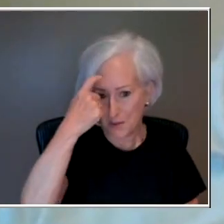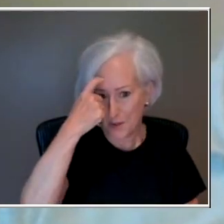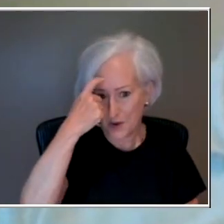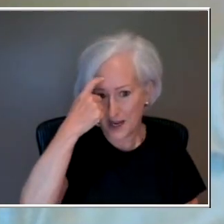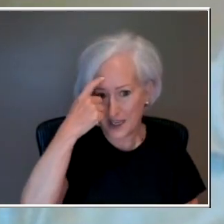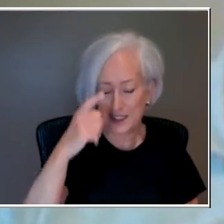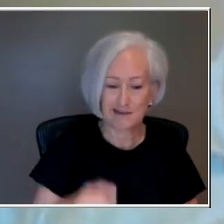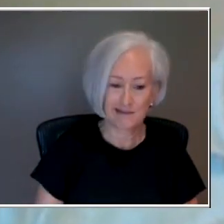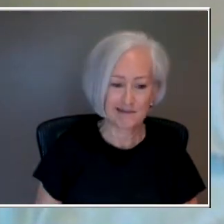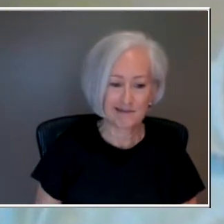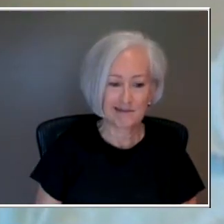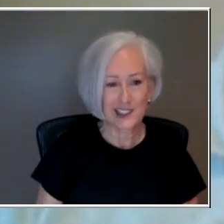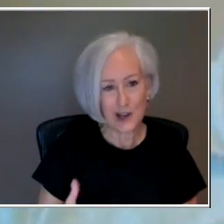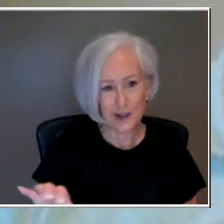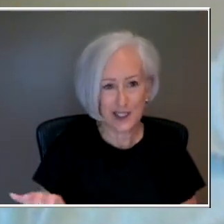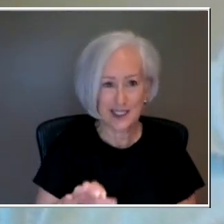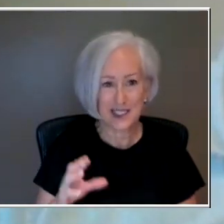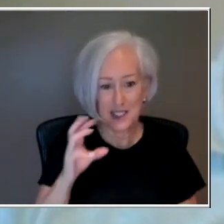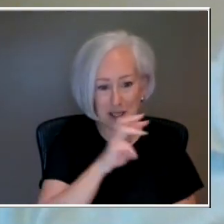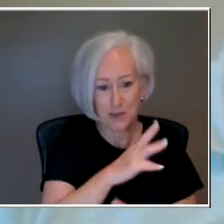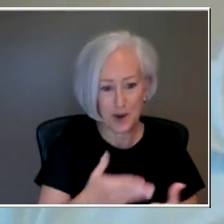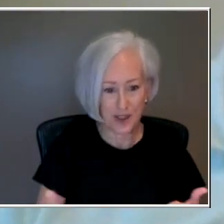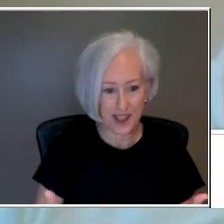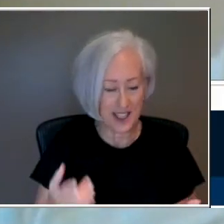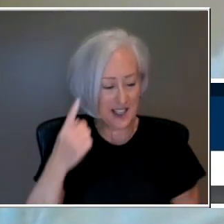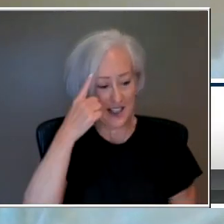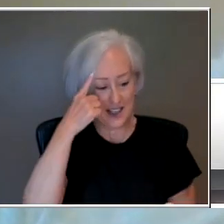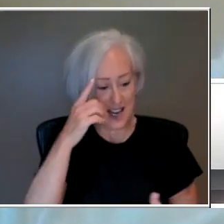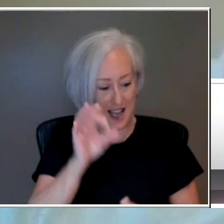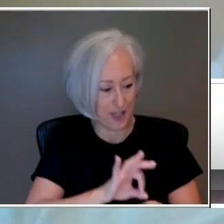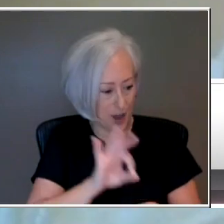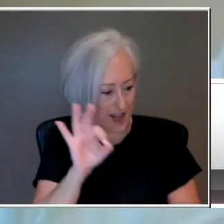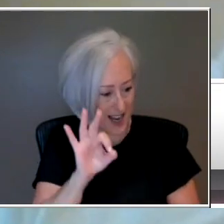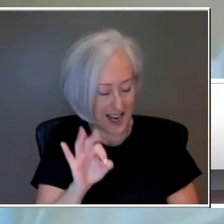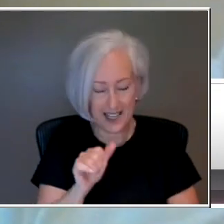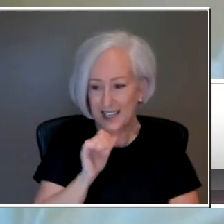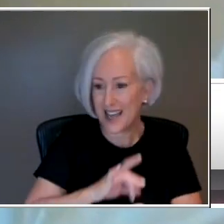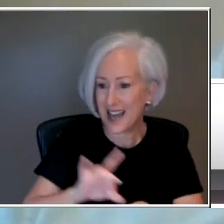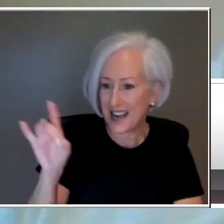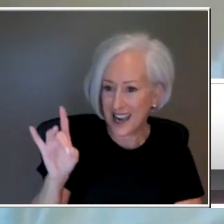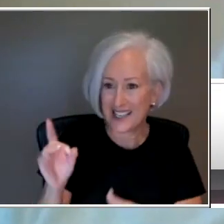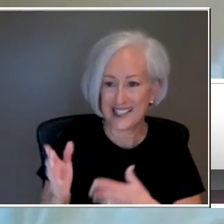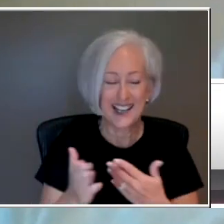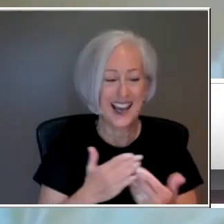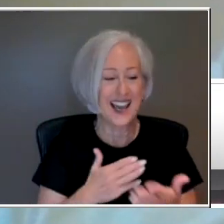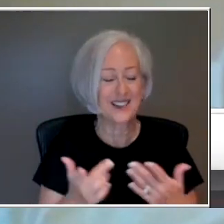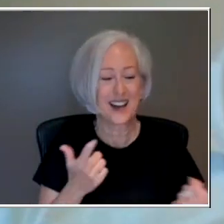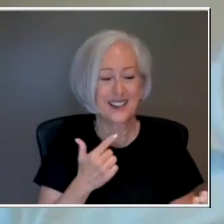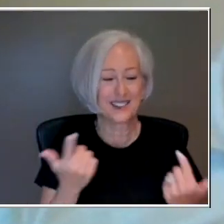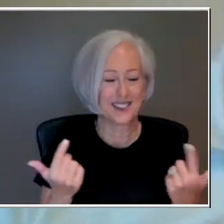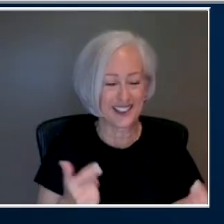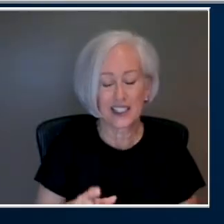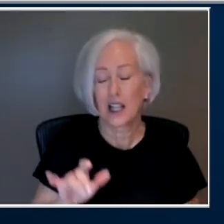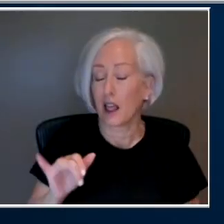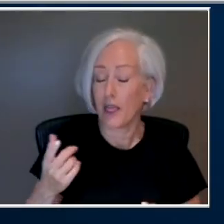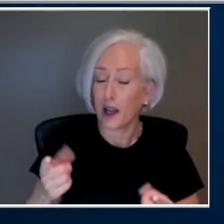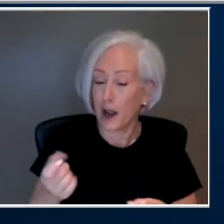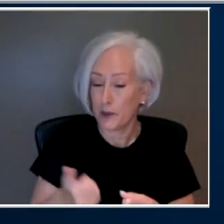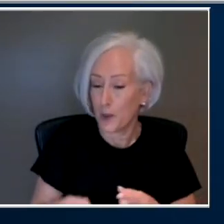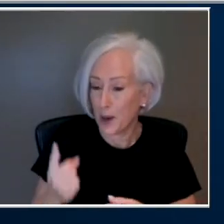some weird things. Like today, I thought it was at 9 o'clock, not 8 o'clock, but anyway. Well, that could happen to any of us.